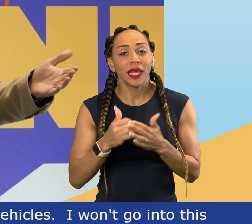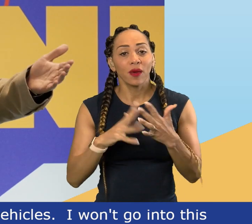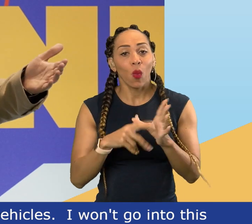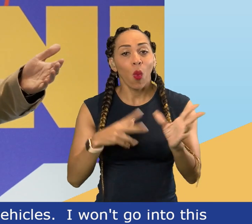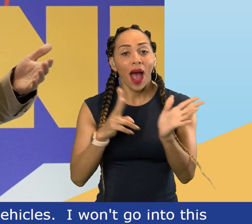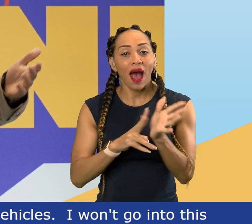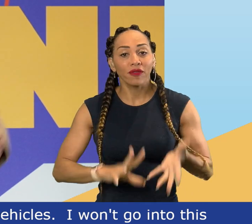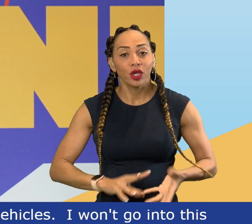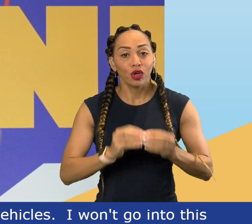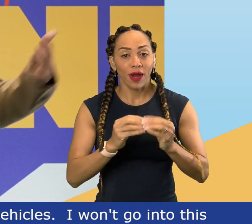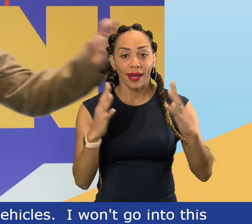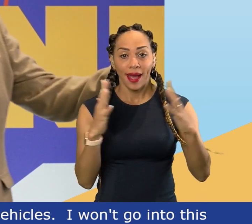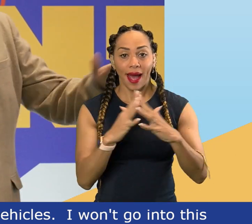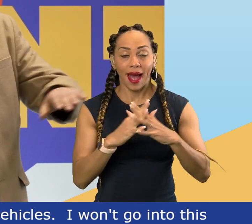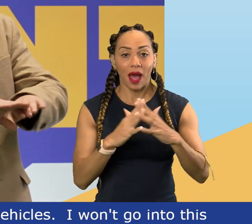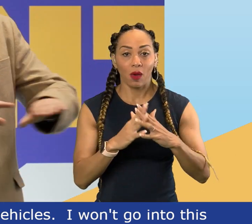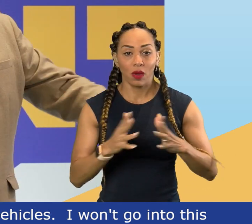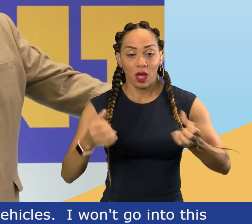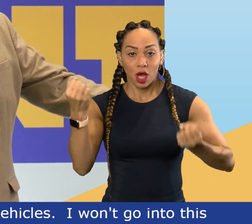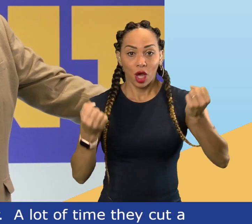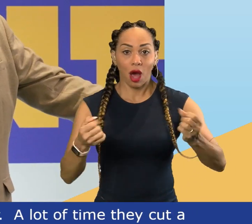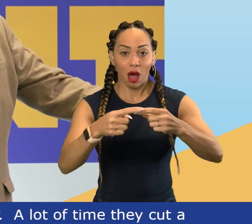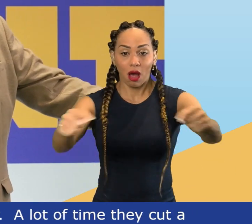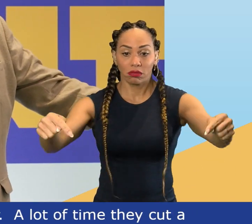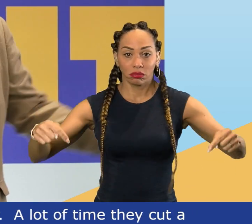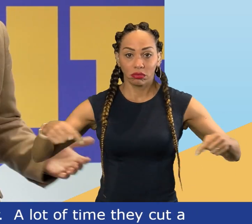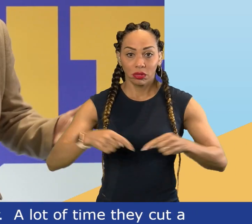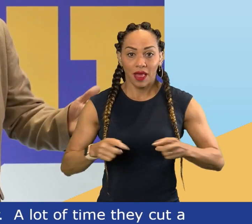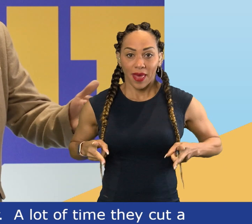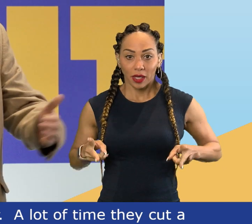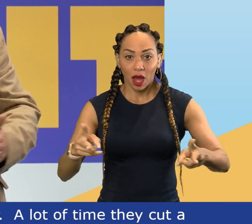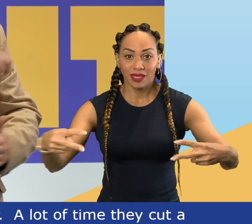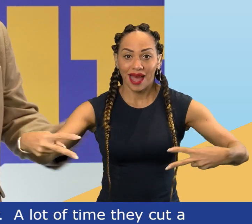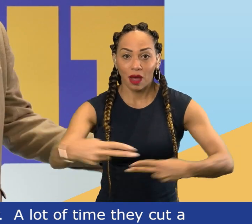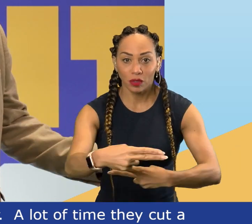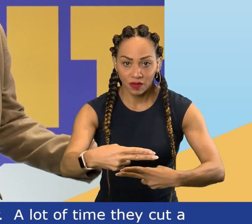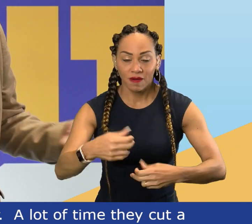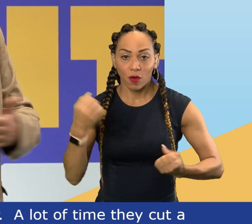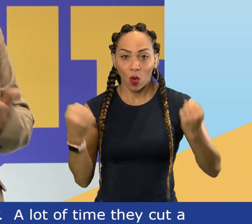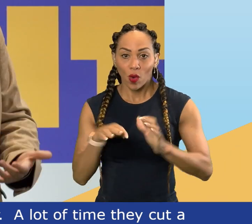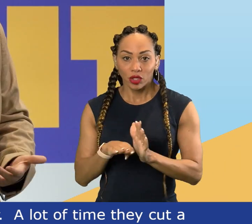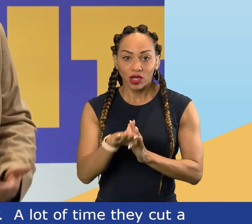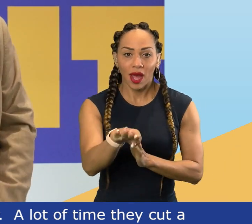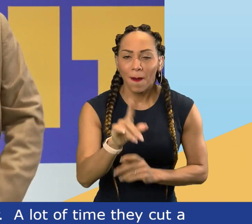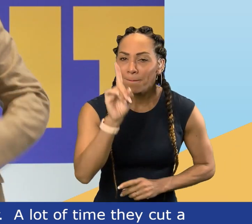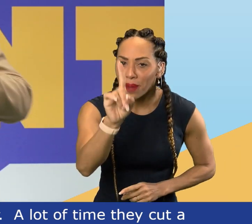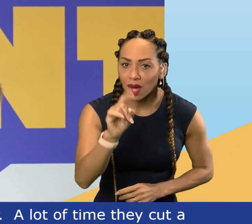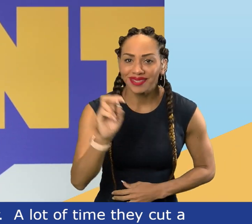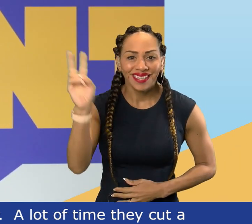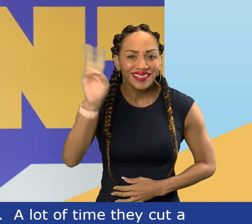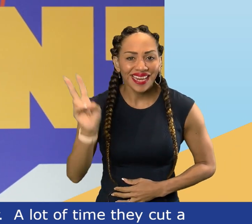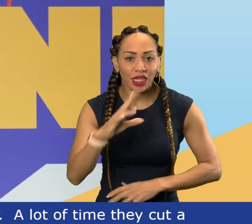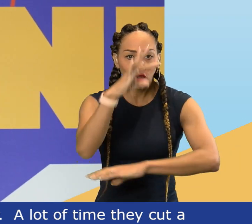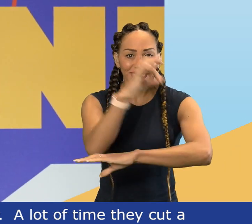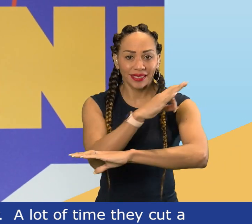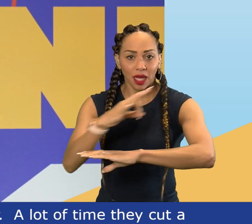have the ramp at the back of the car. Electric cars house their batteries in the floor of the car, and you can't simply cut a big chunk out of a battery. So there are